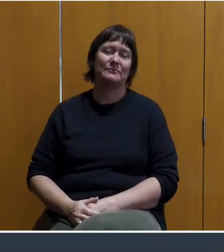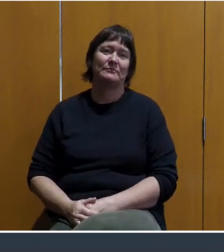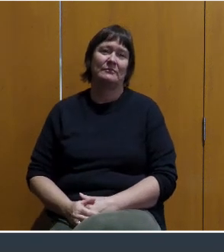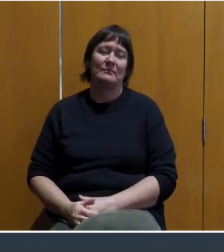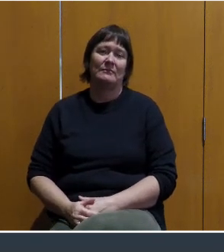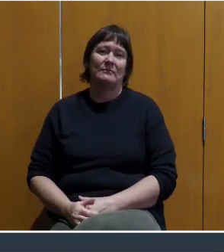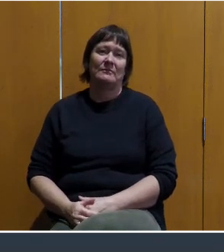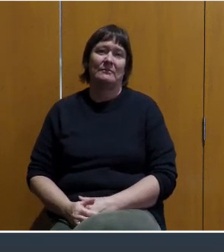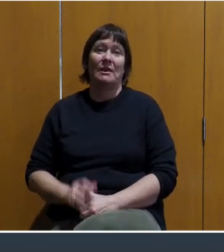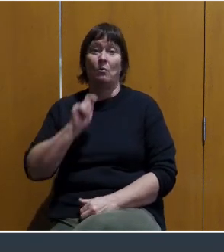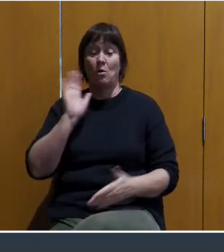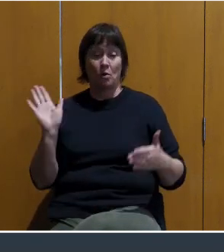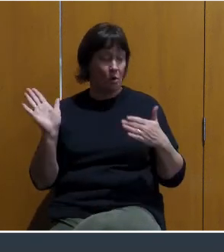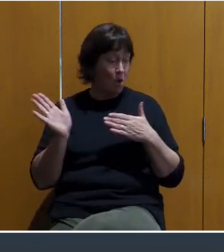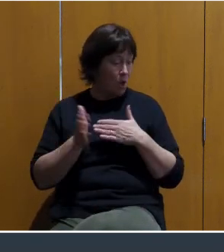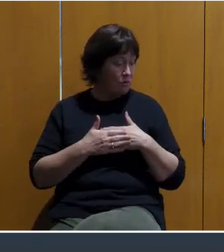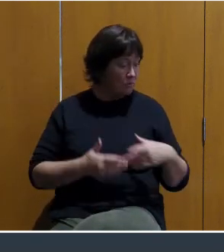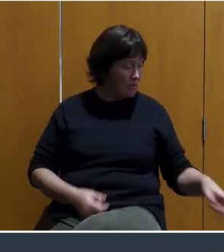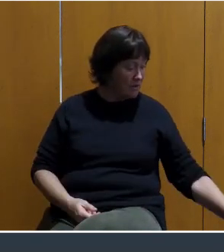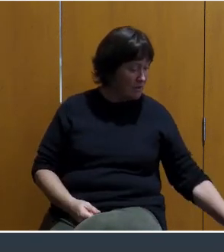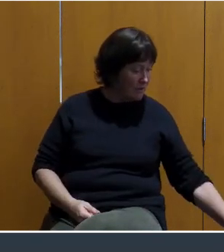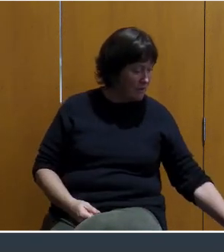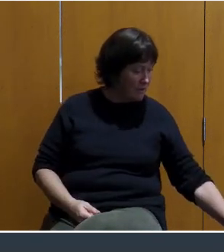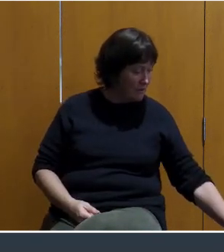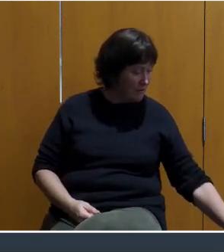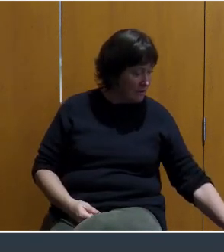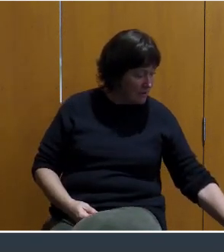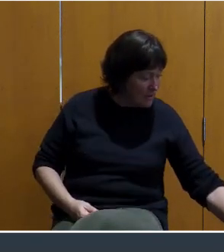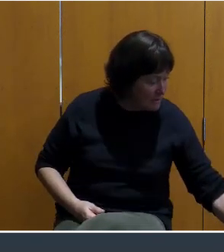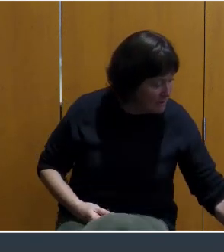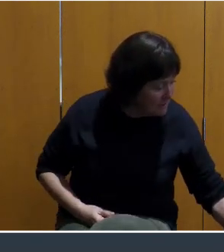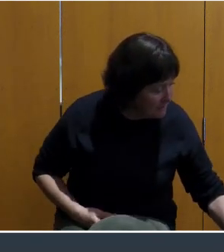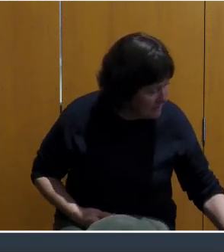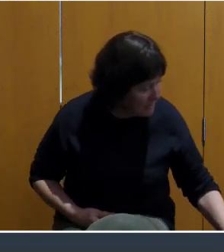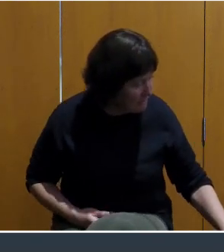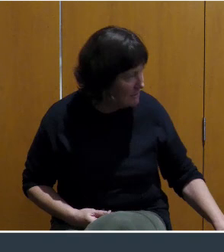will close, please, with our closing karakia.